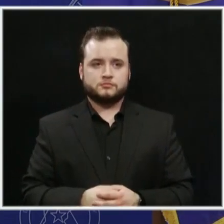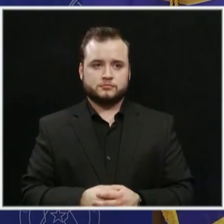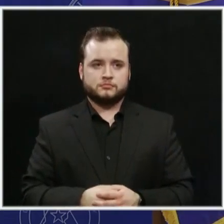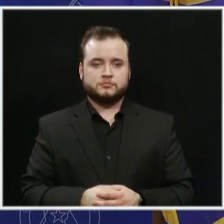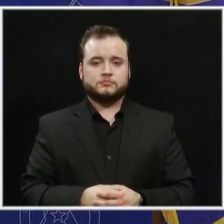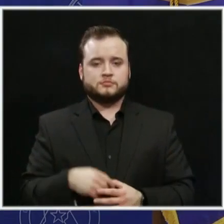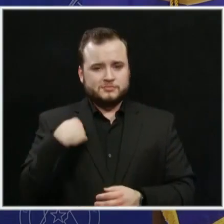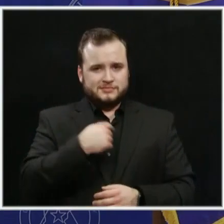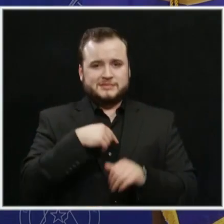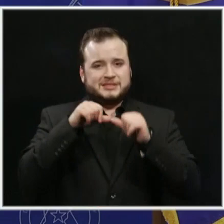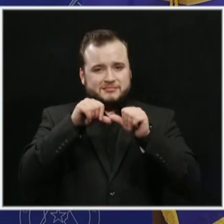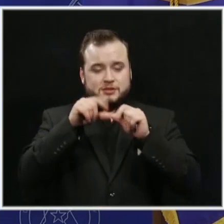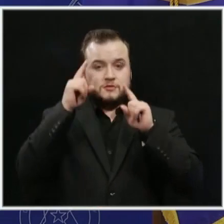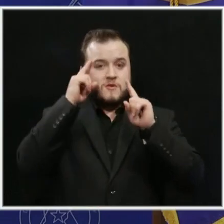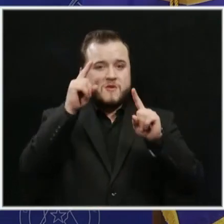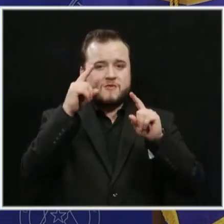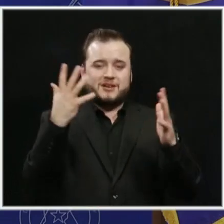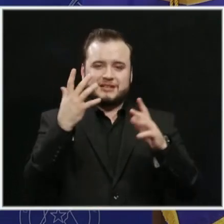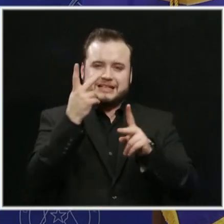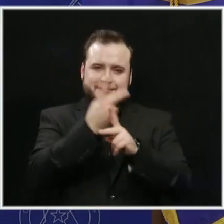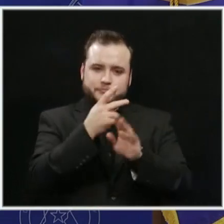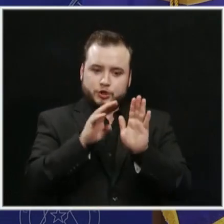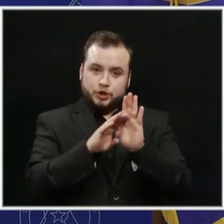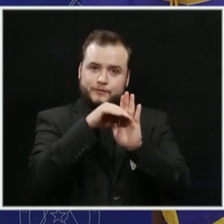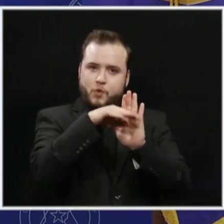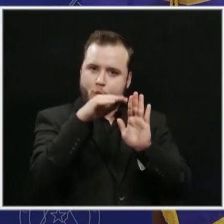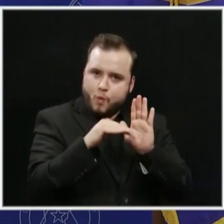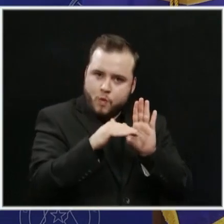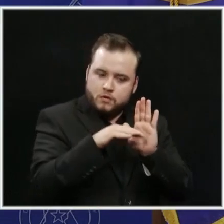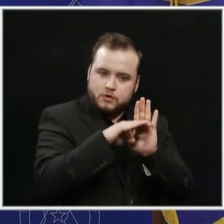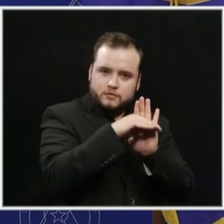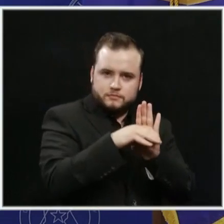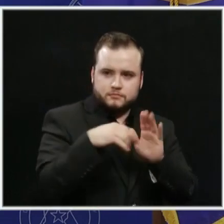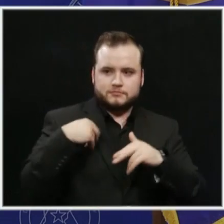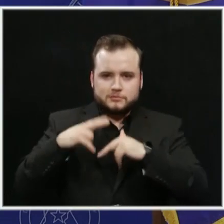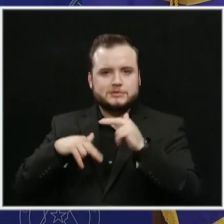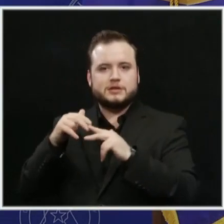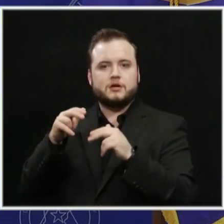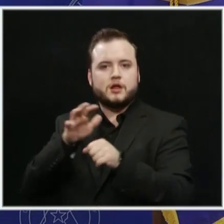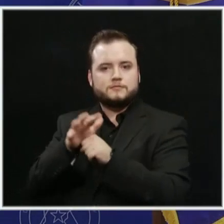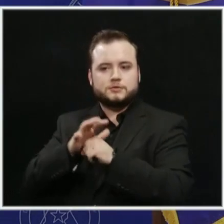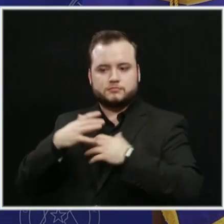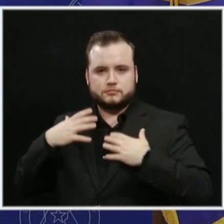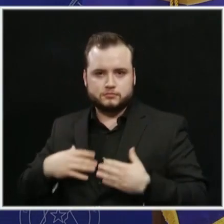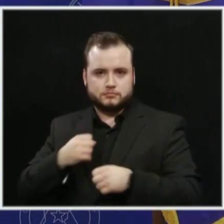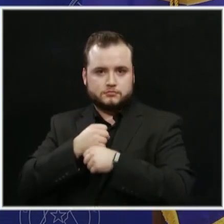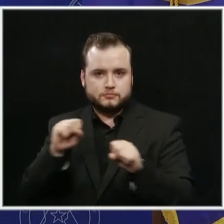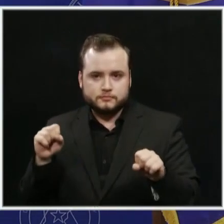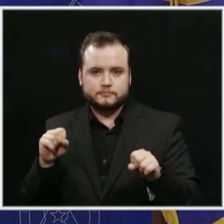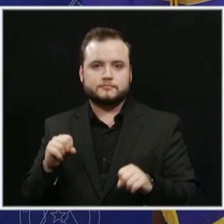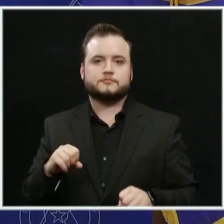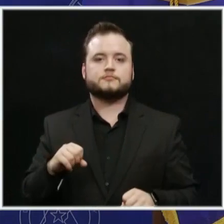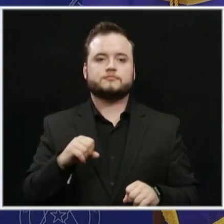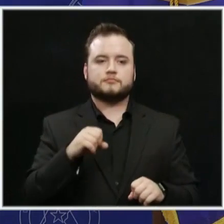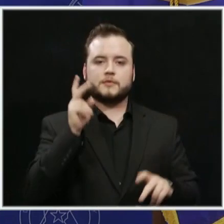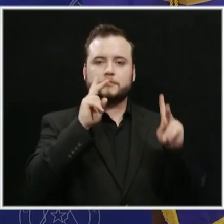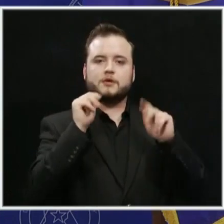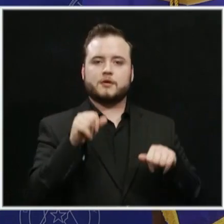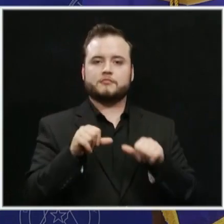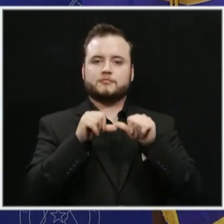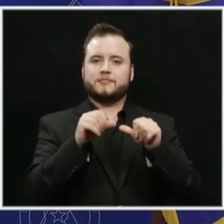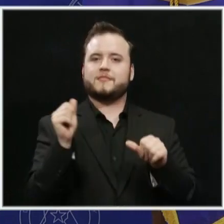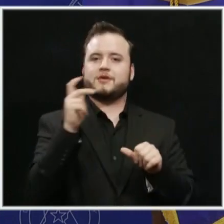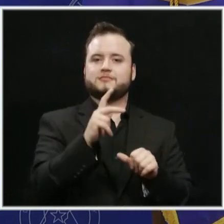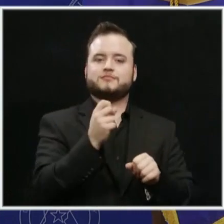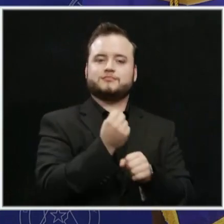into the workforce in a safe manner. I would argue we're doing everything that they're telling us to do, but the